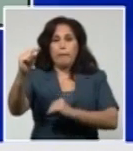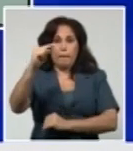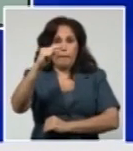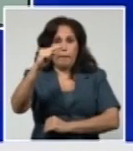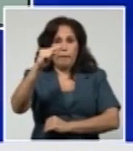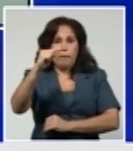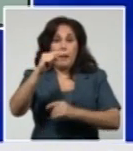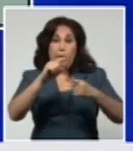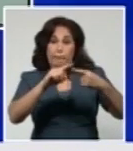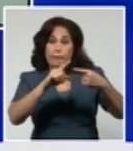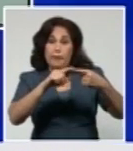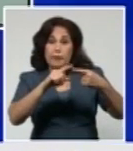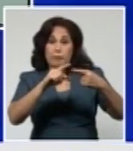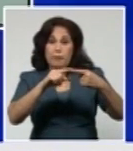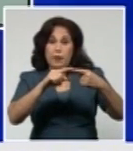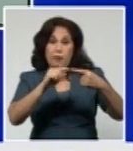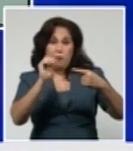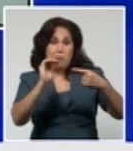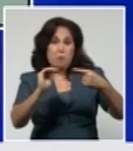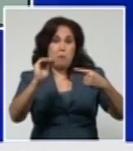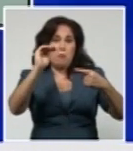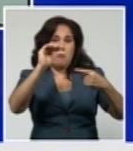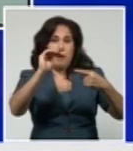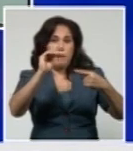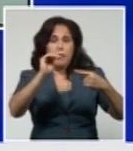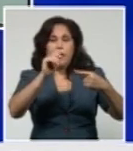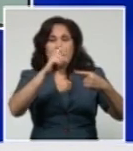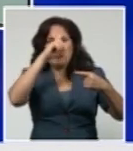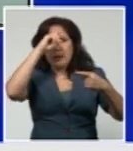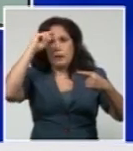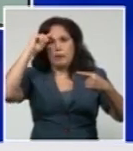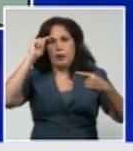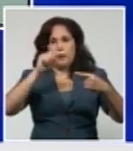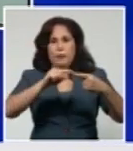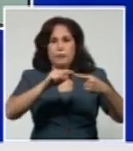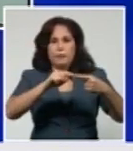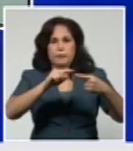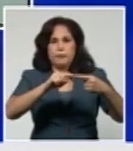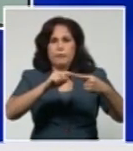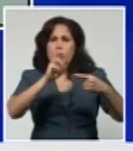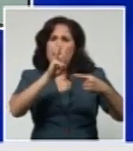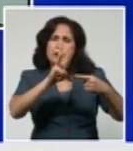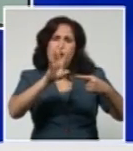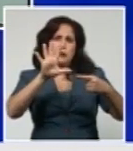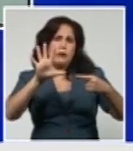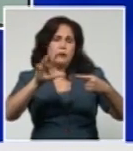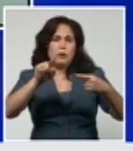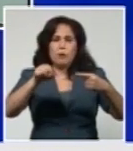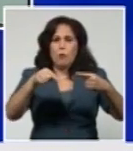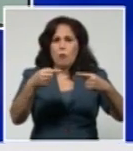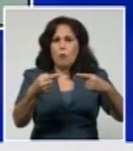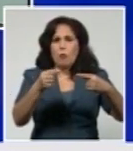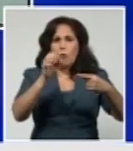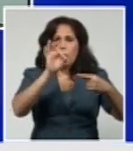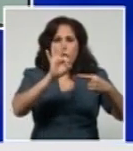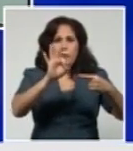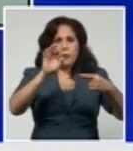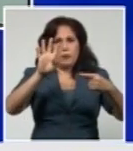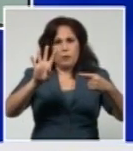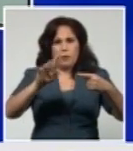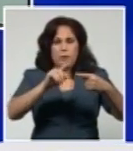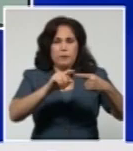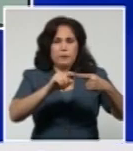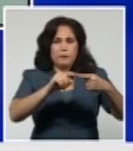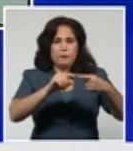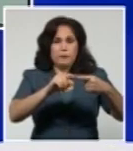inhabitants over the last 15 days, with 35.84. Ciego de Avila follows